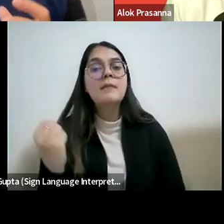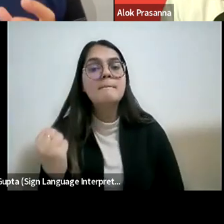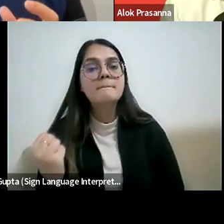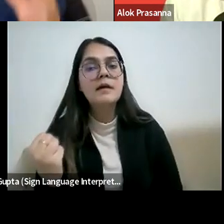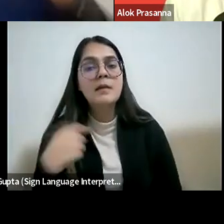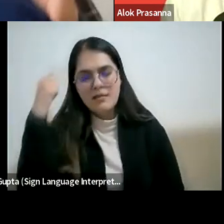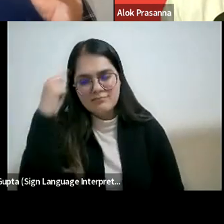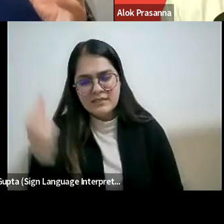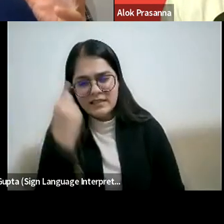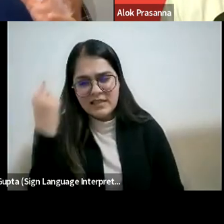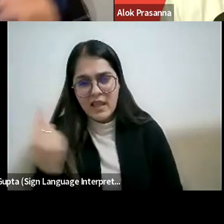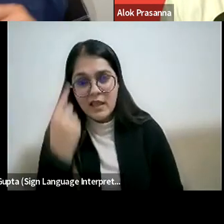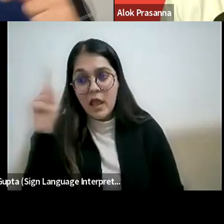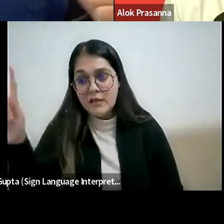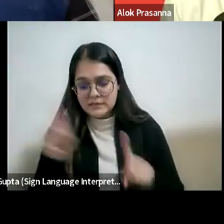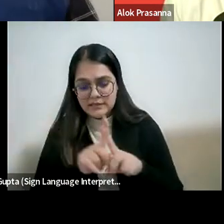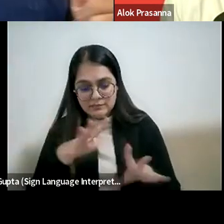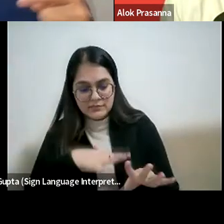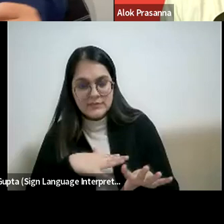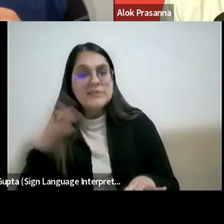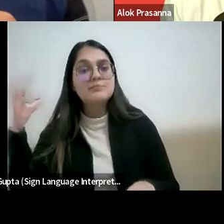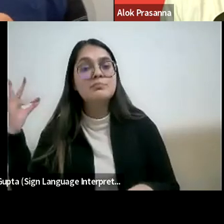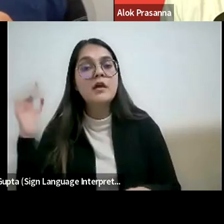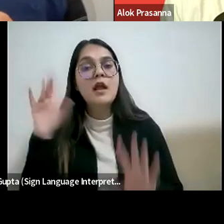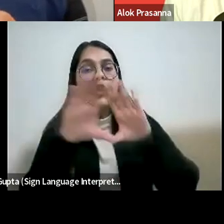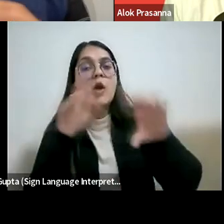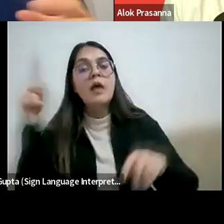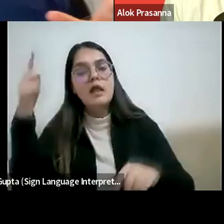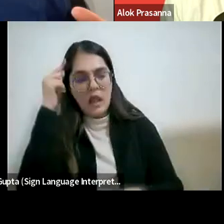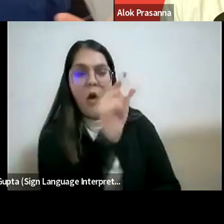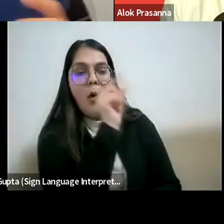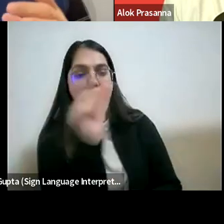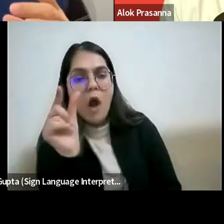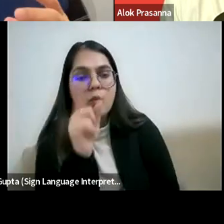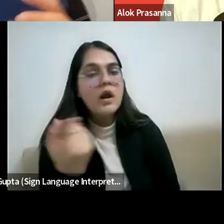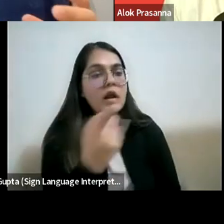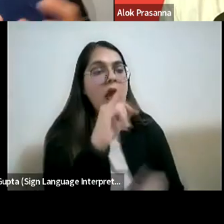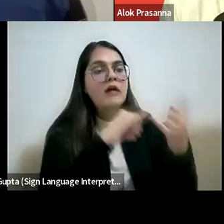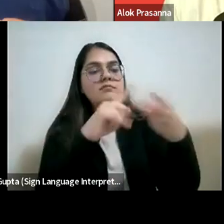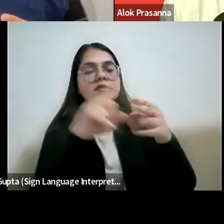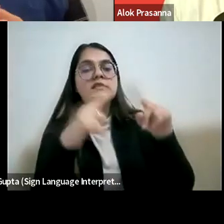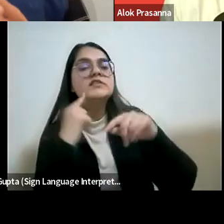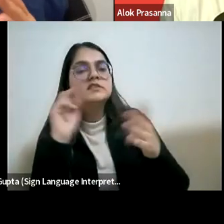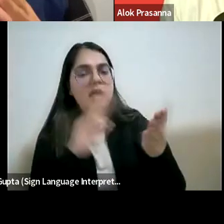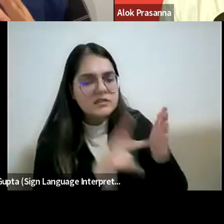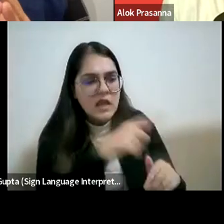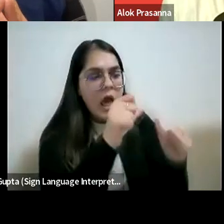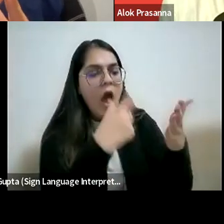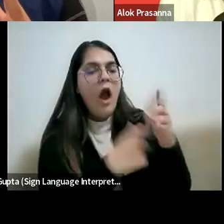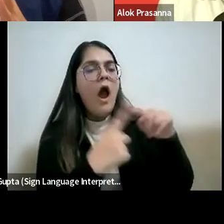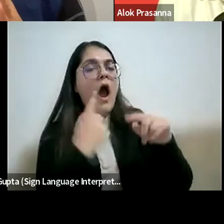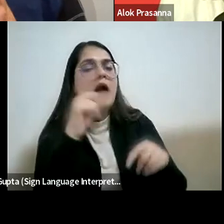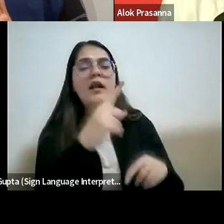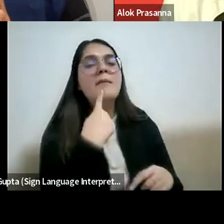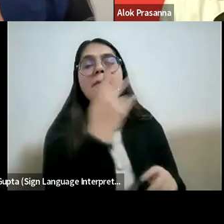they captured the spirit of the constitution. They won't tell you section so-and-so, article so-and-so, and so on and so forth. But they